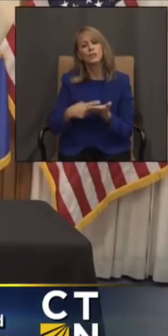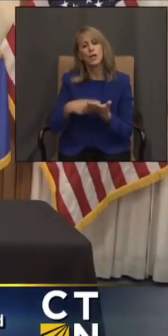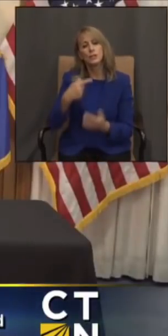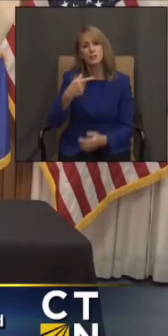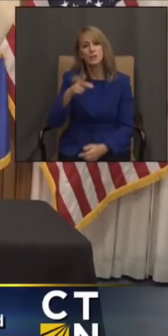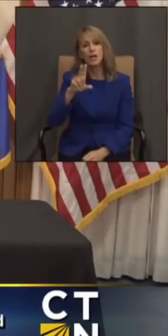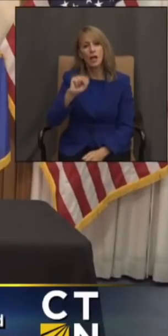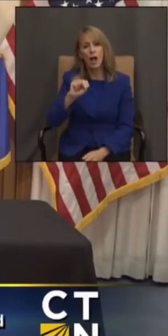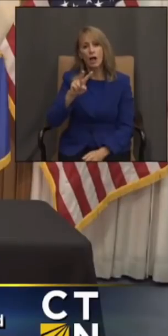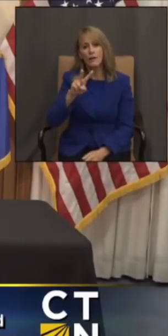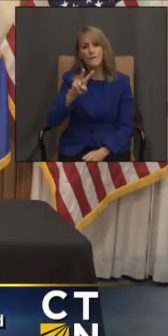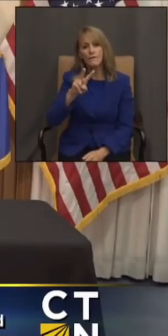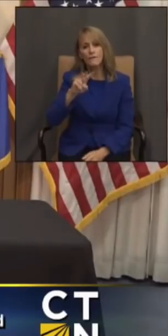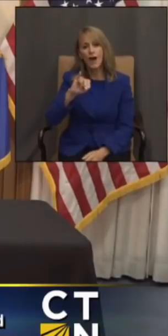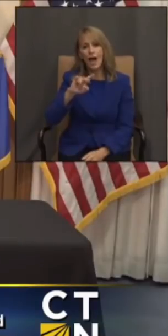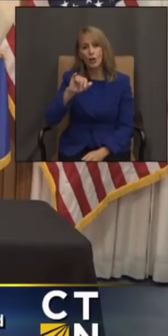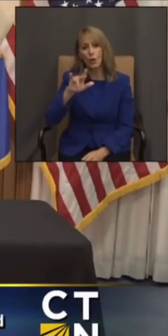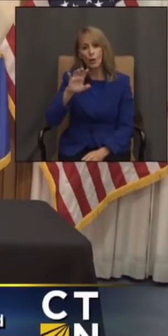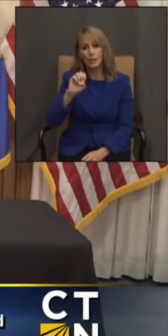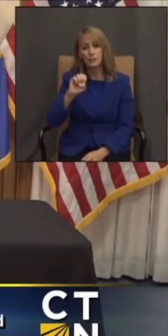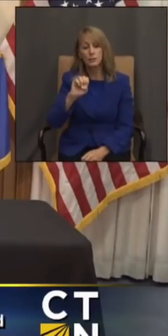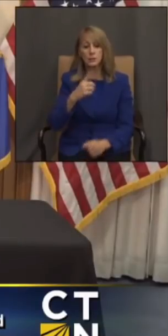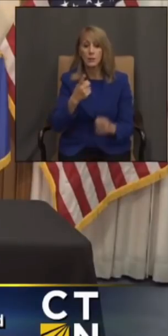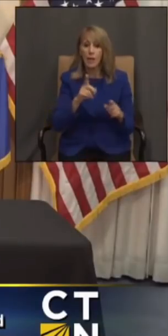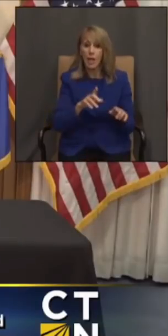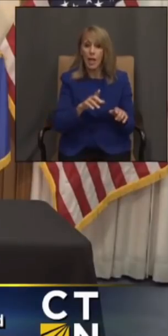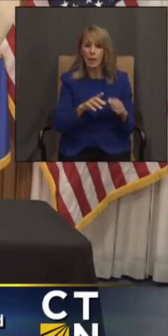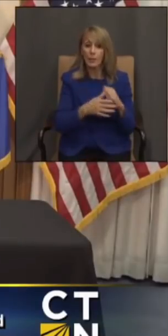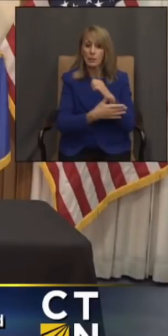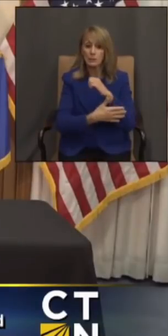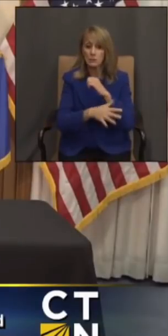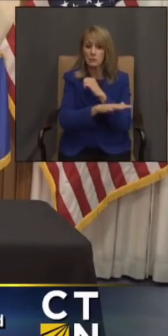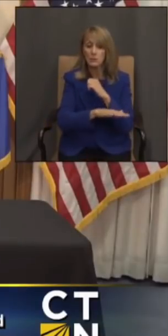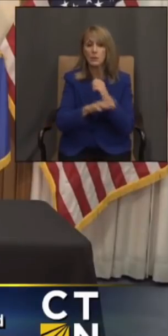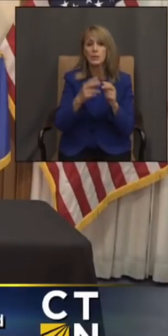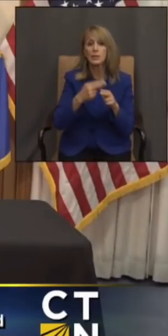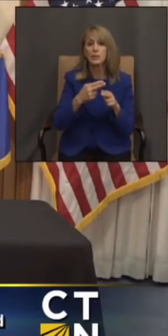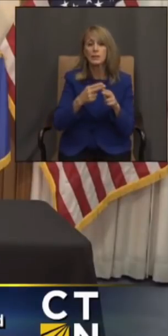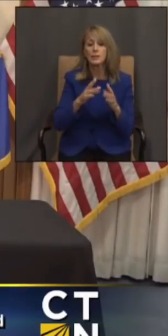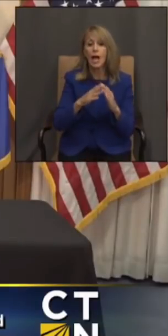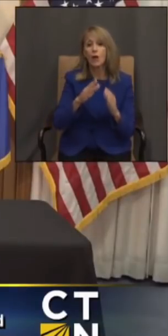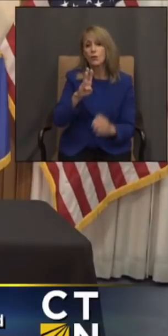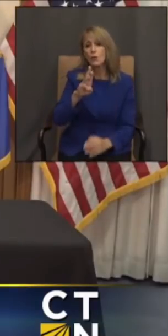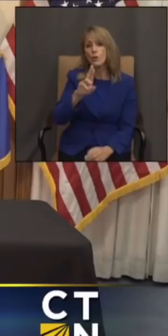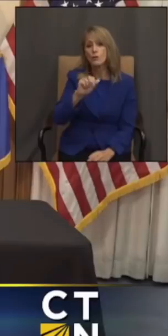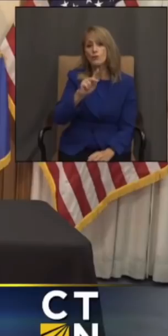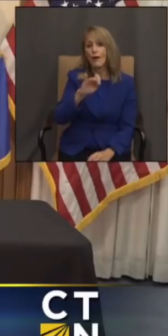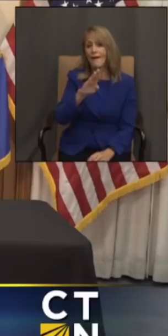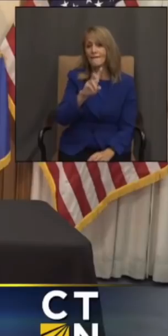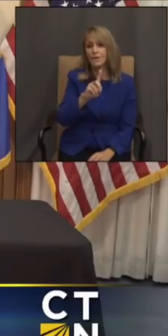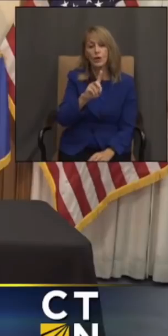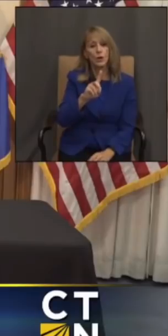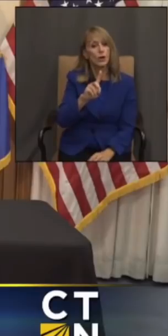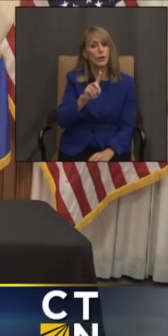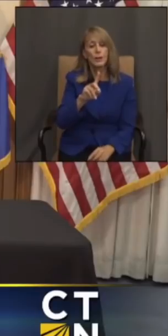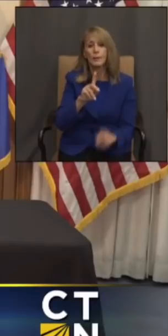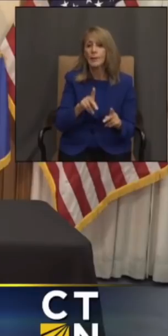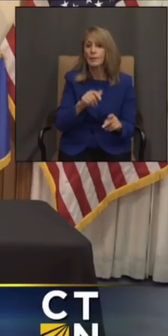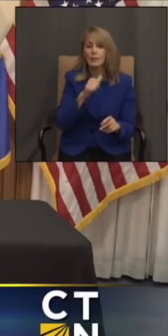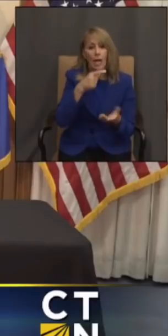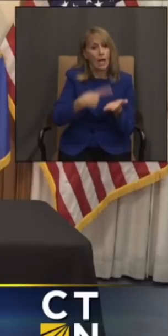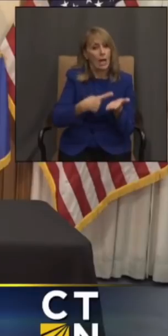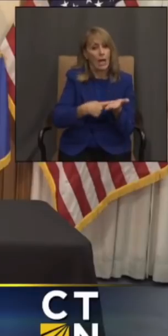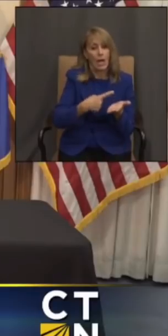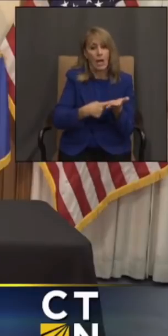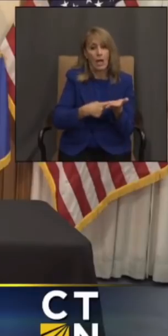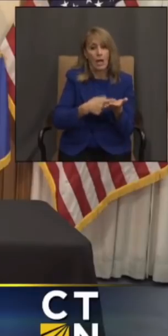cities. I want to ask you about something that happened in the suburbs. The other day in Brantford, very little has been said or released about this, maybe because